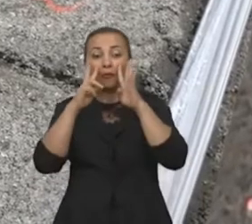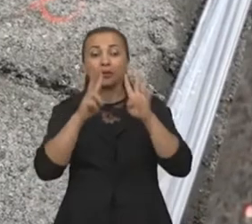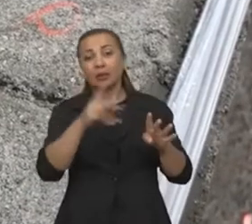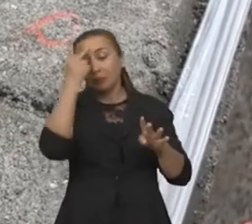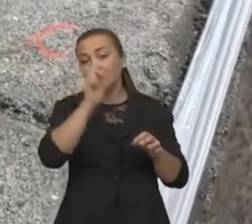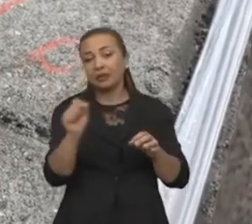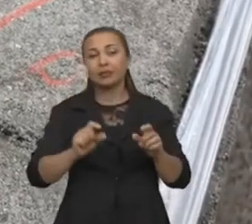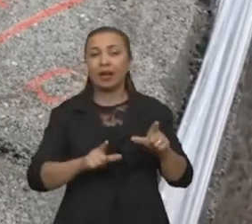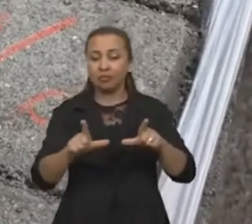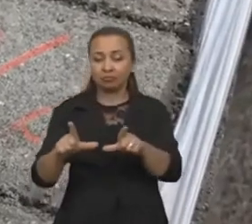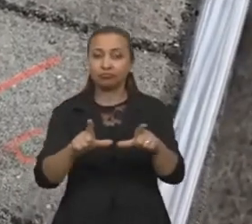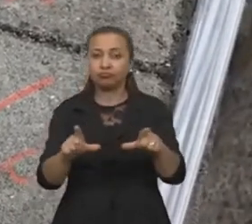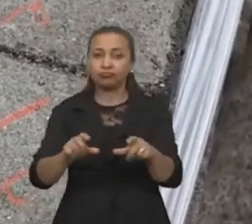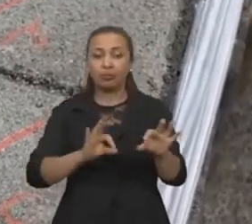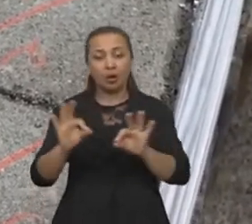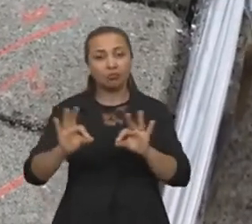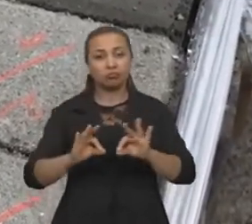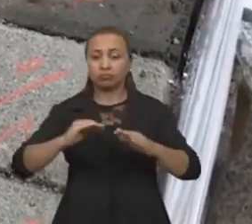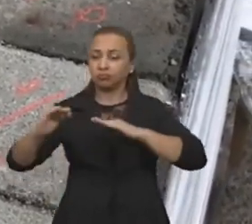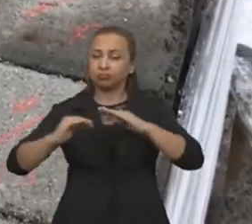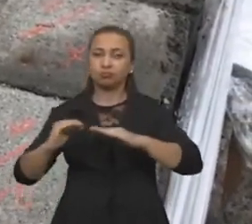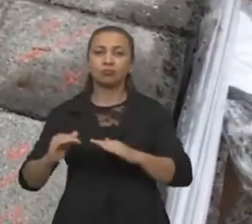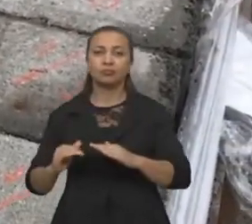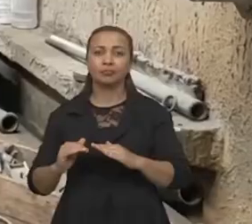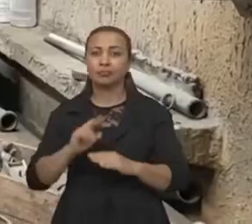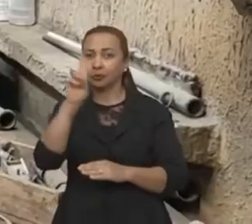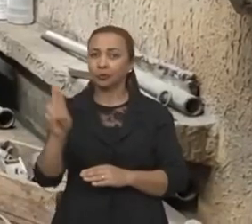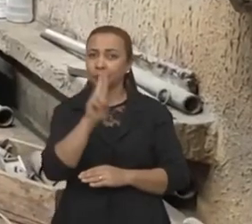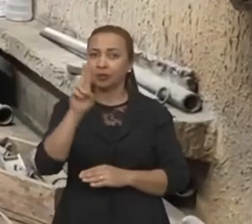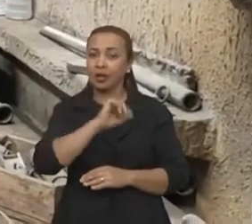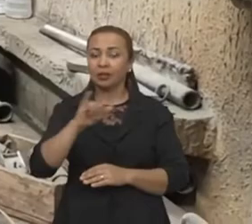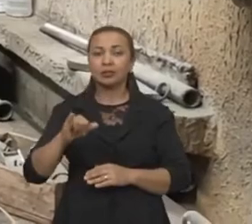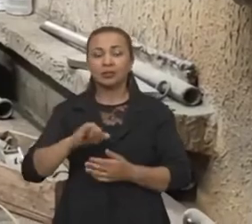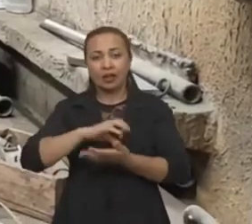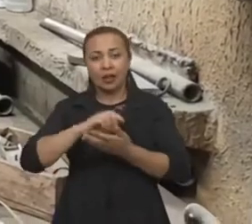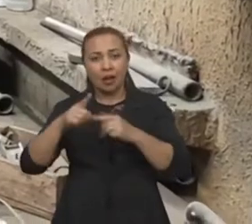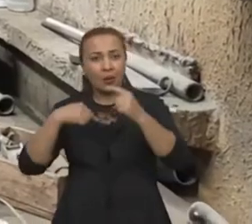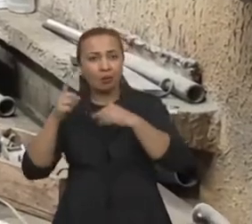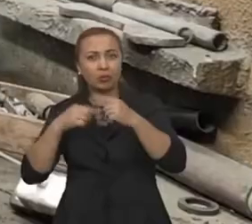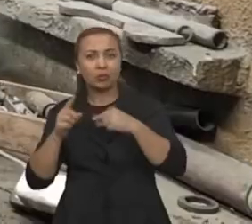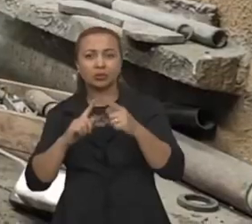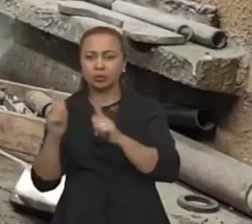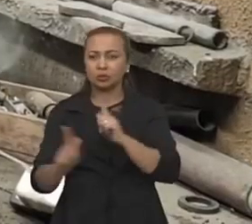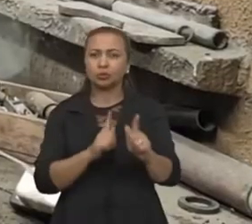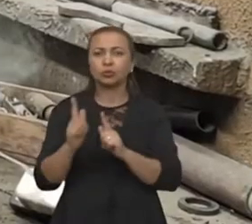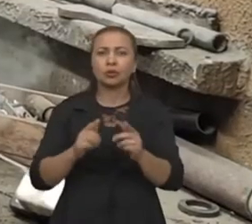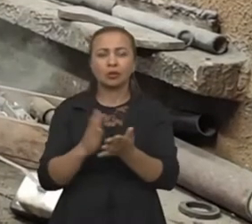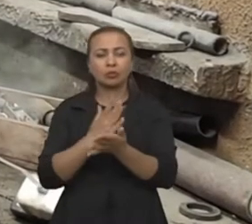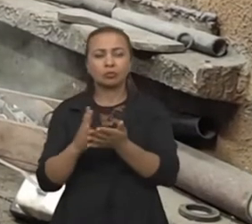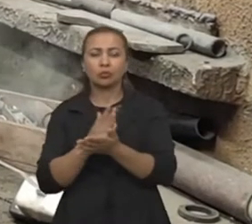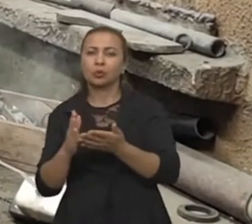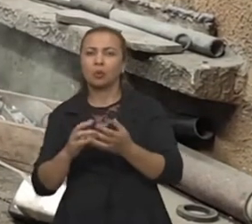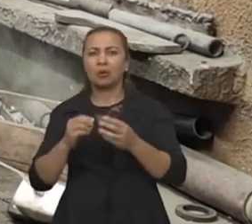for who will manage it, for who will use it. Another important if this material is scored, if occurs,